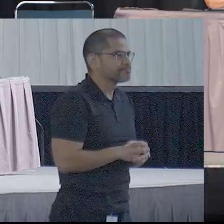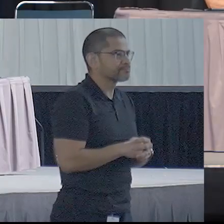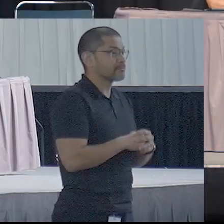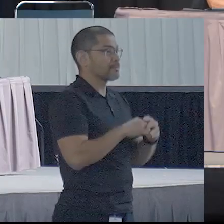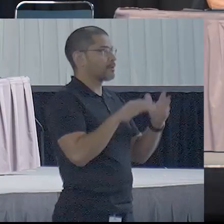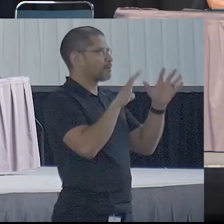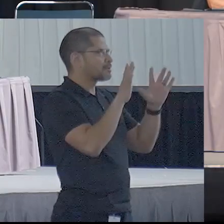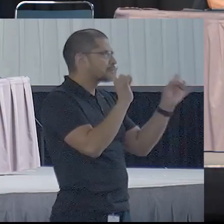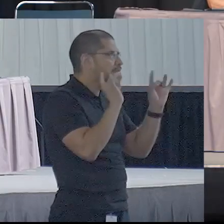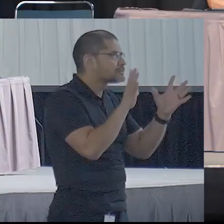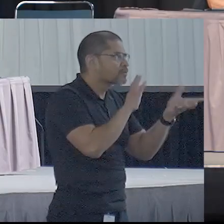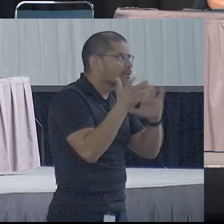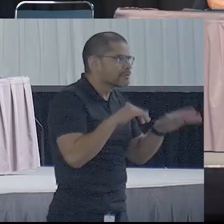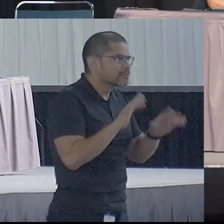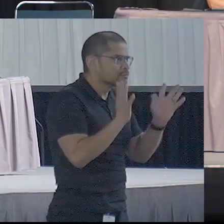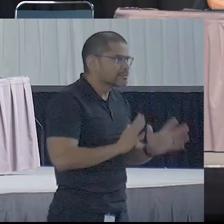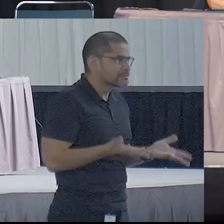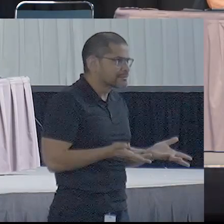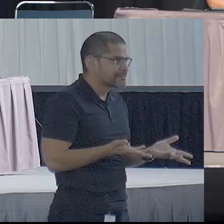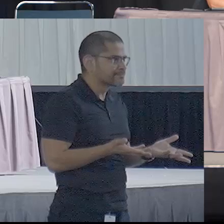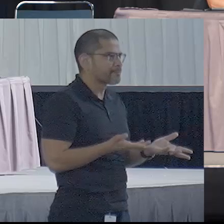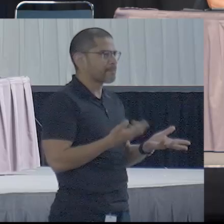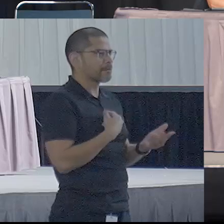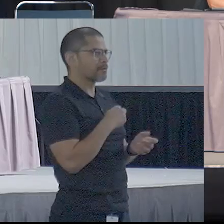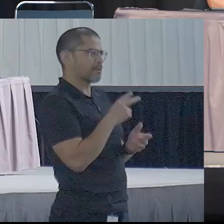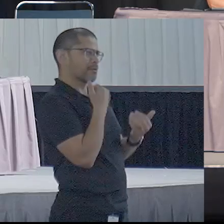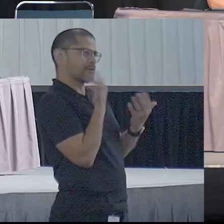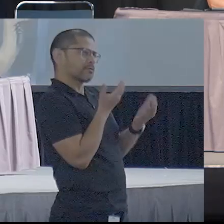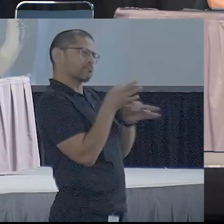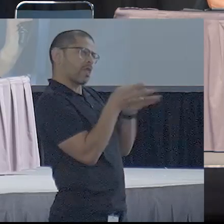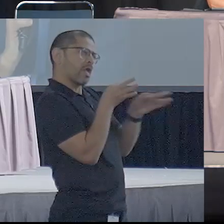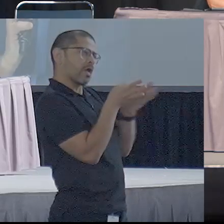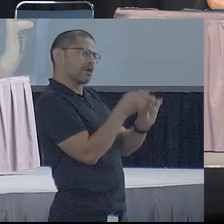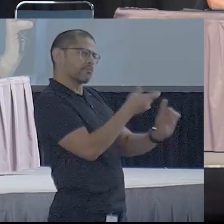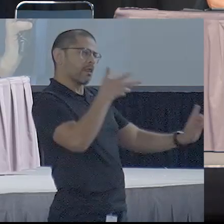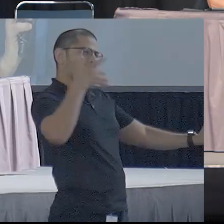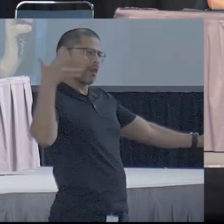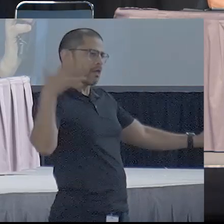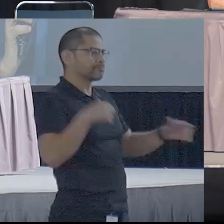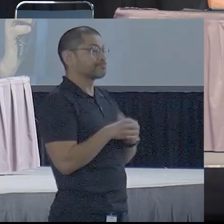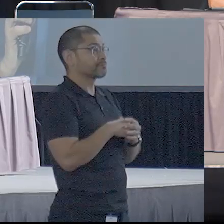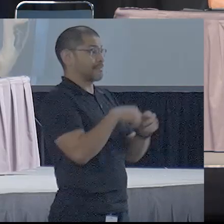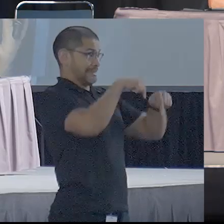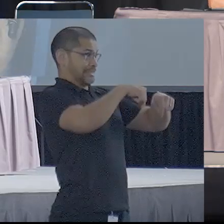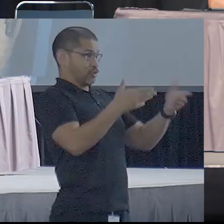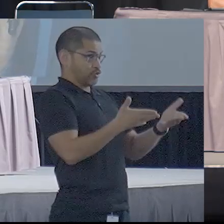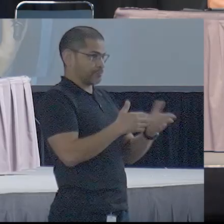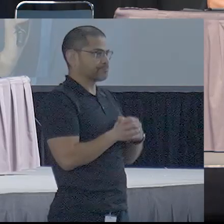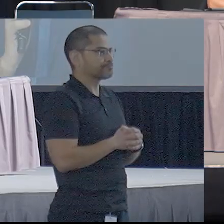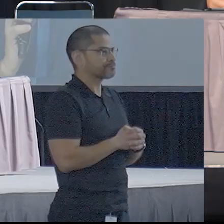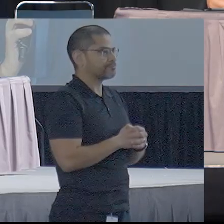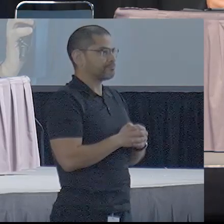Mark? Yeah, and if I can elaborate on that too, what is special about this event, and this is only my second